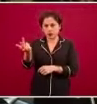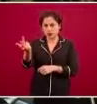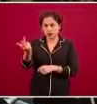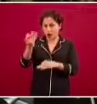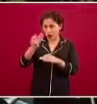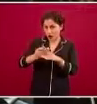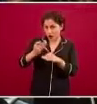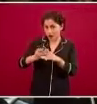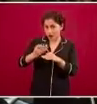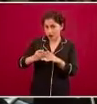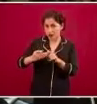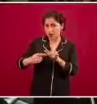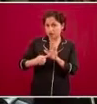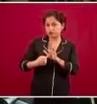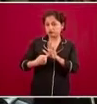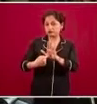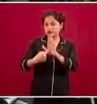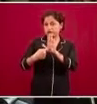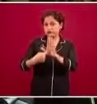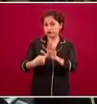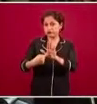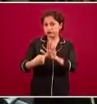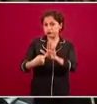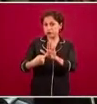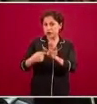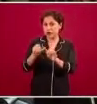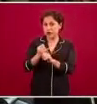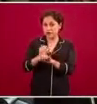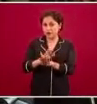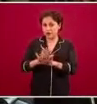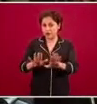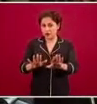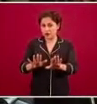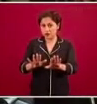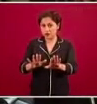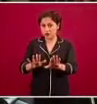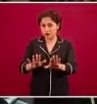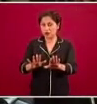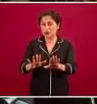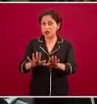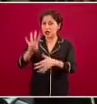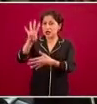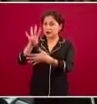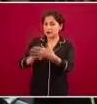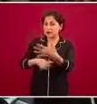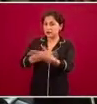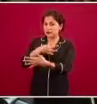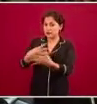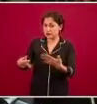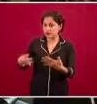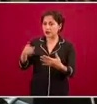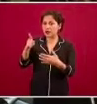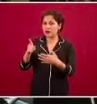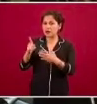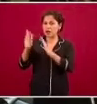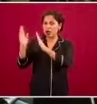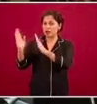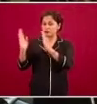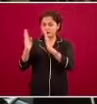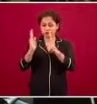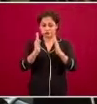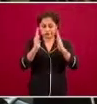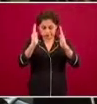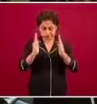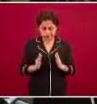the graphs that you had presented to us, half of this information comes from the positive case information, and the